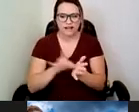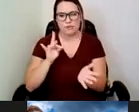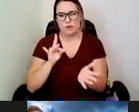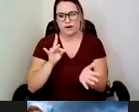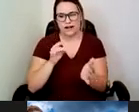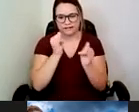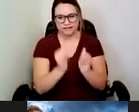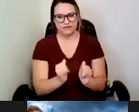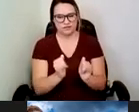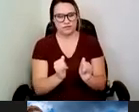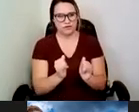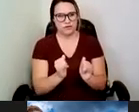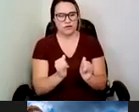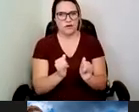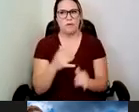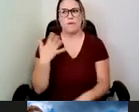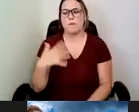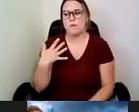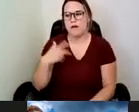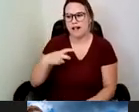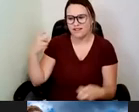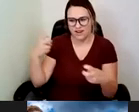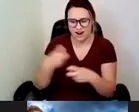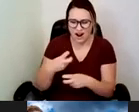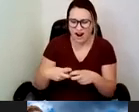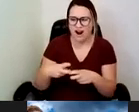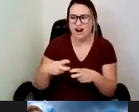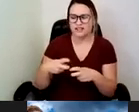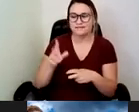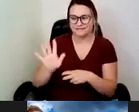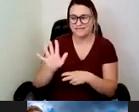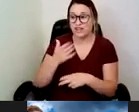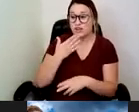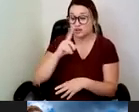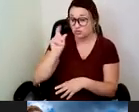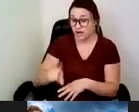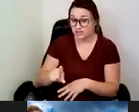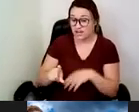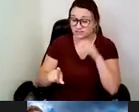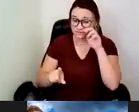very hard. To remove a person, and that's a good question.